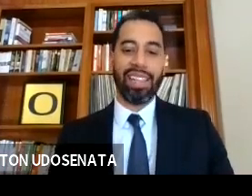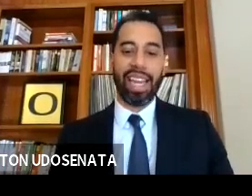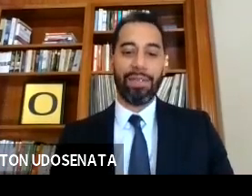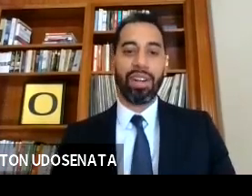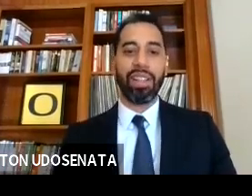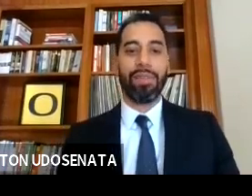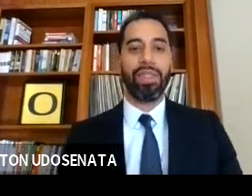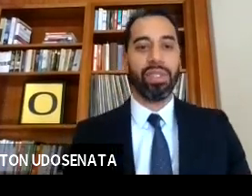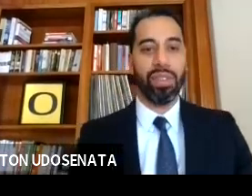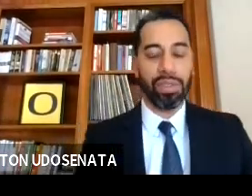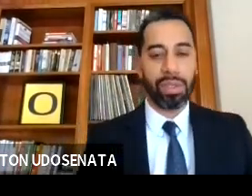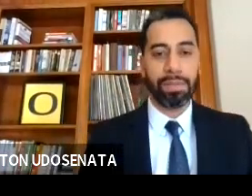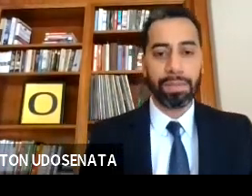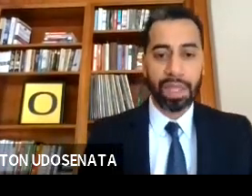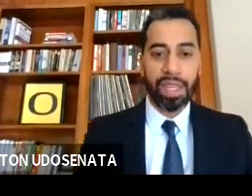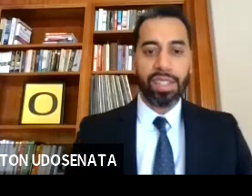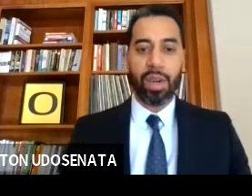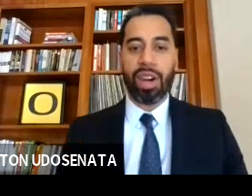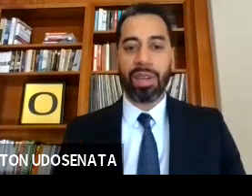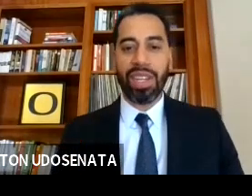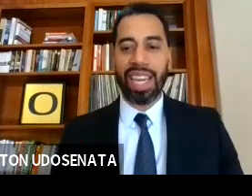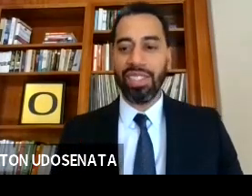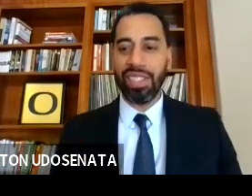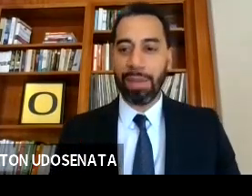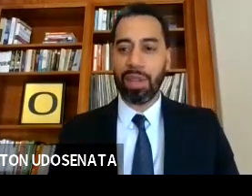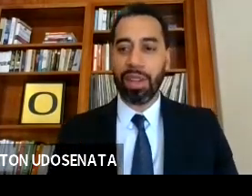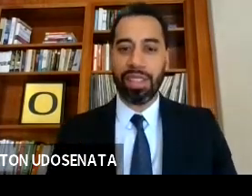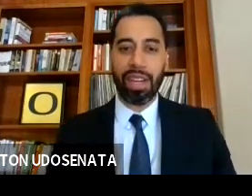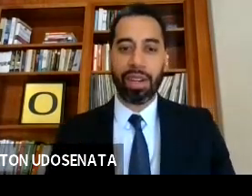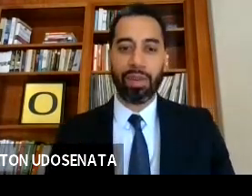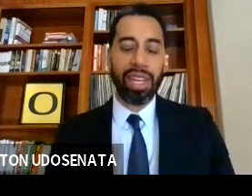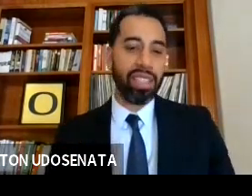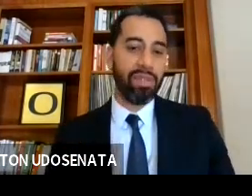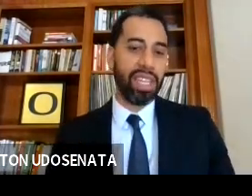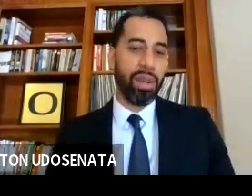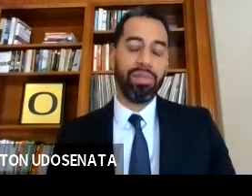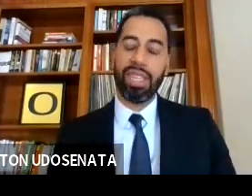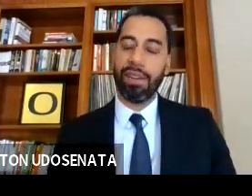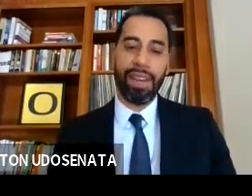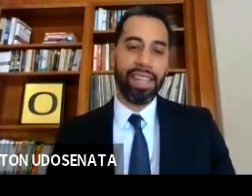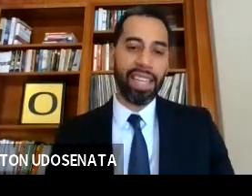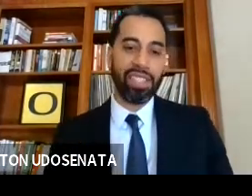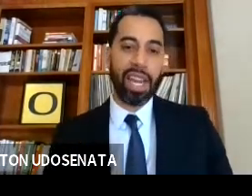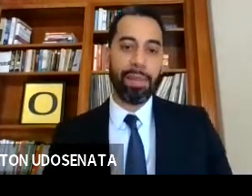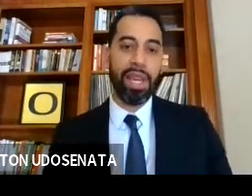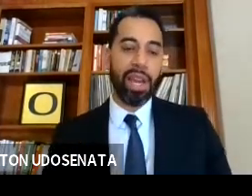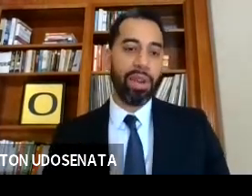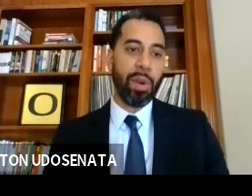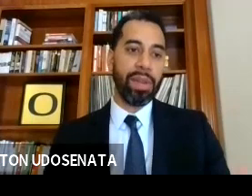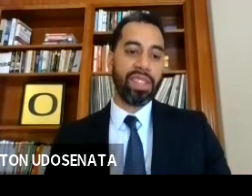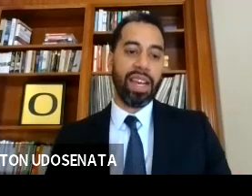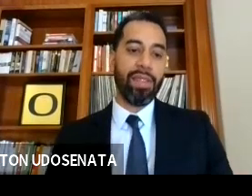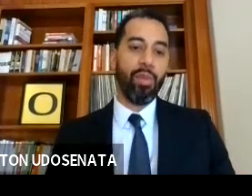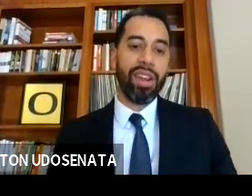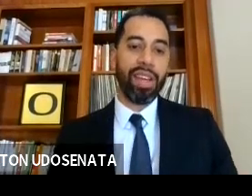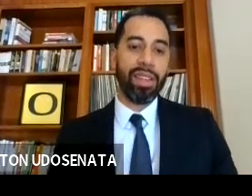what a day in the life will look like with your students. So our communications team created this video. They did a fantastic job. We